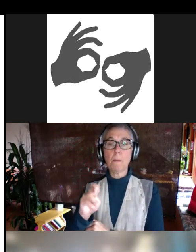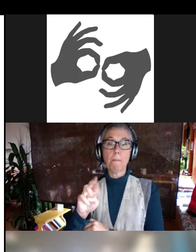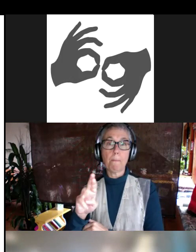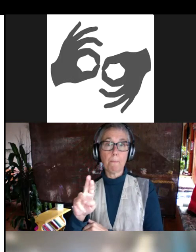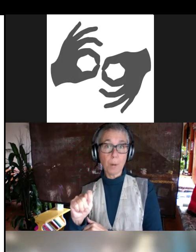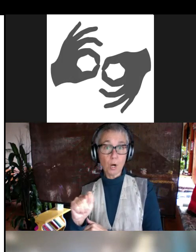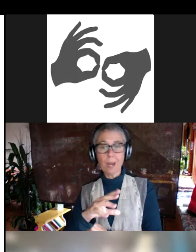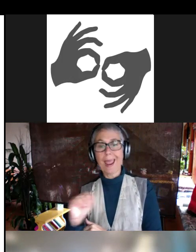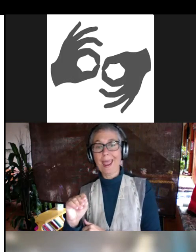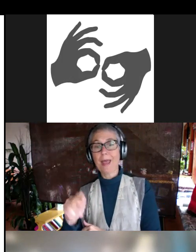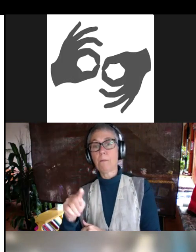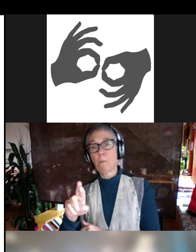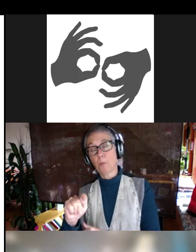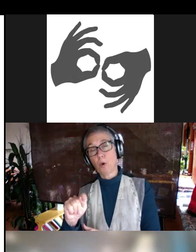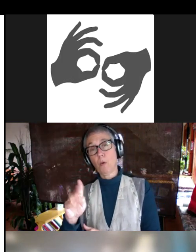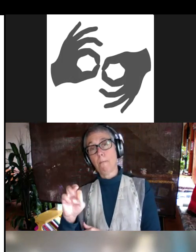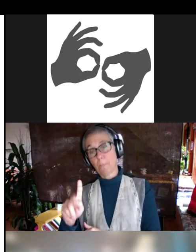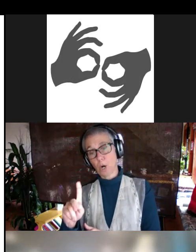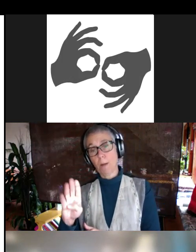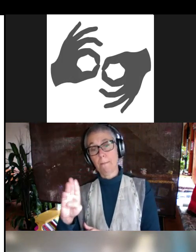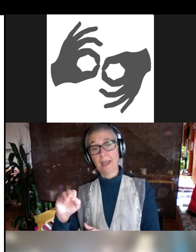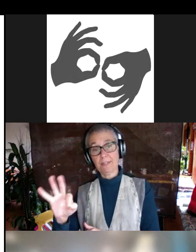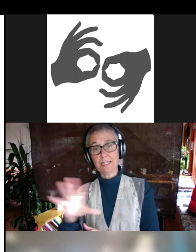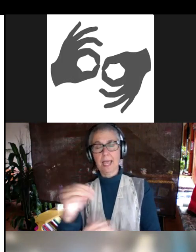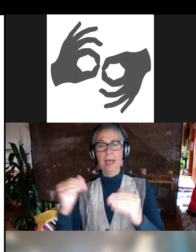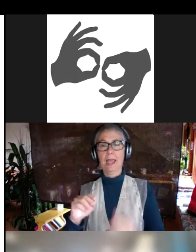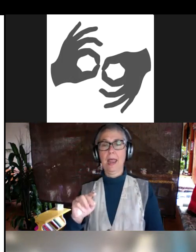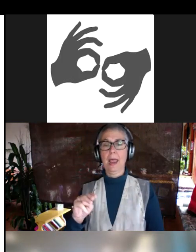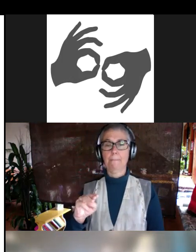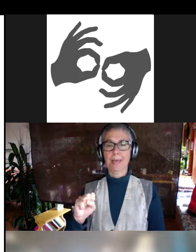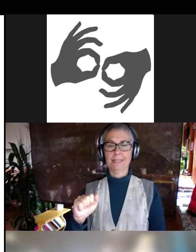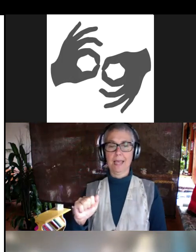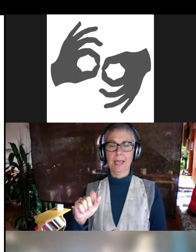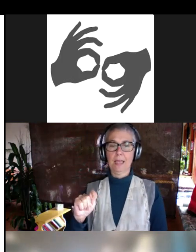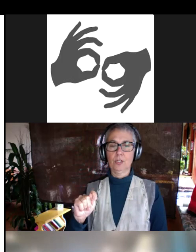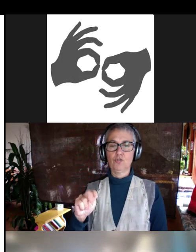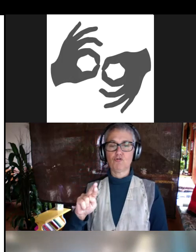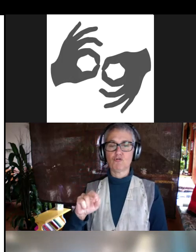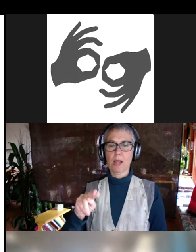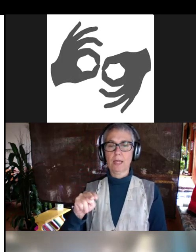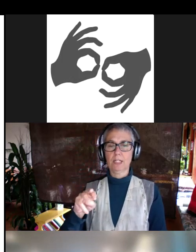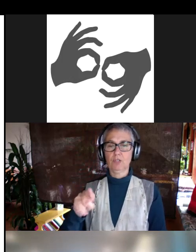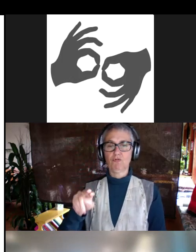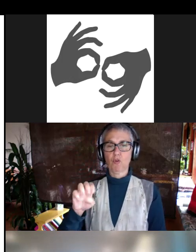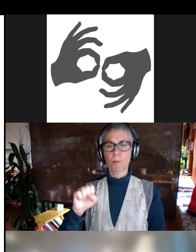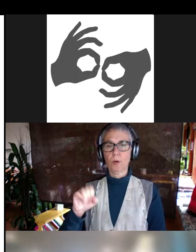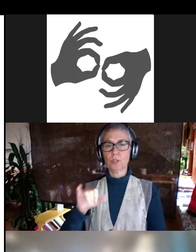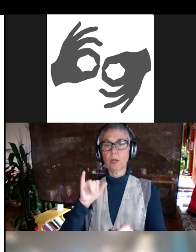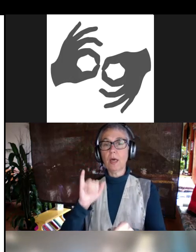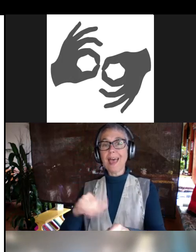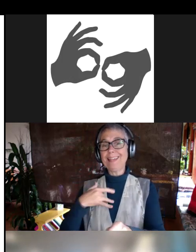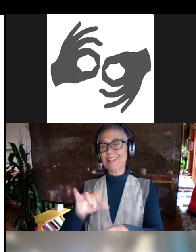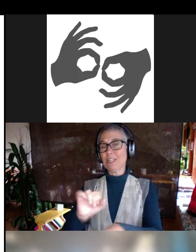Transformer. The MSA Transformer is kind of somewhere between local and global, doing this mass token prediction on MSAs rather than individual protein